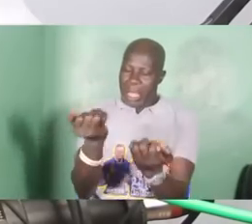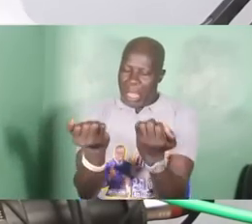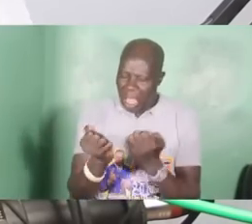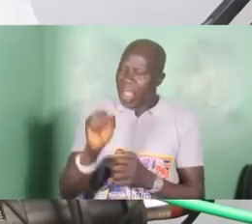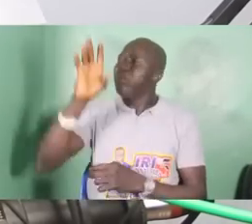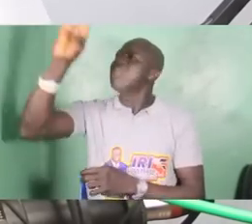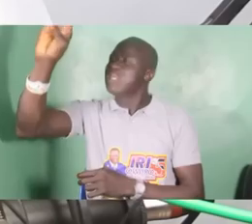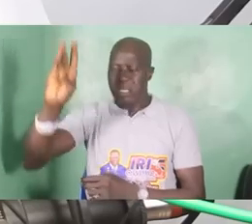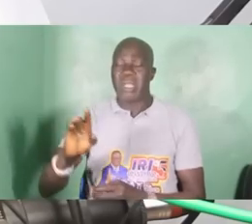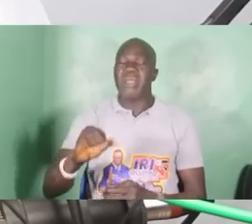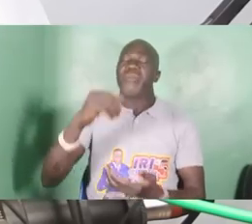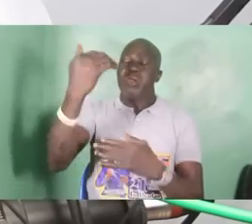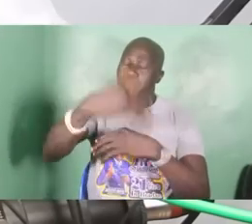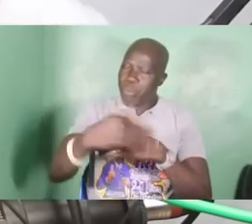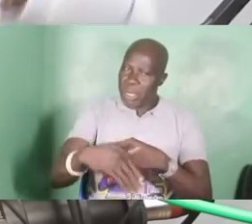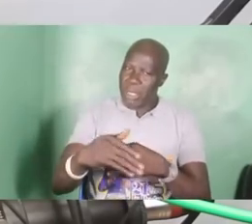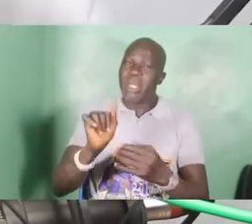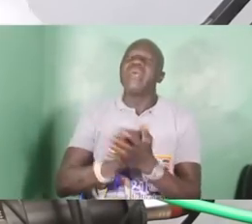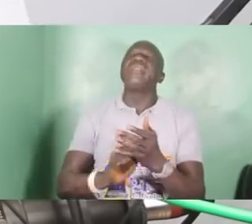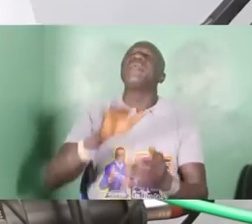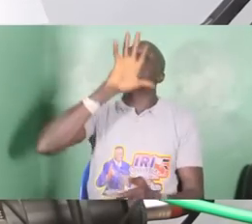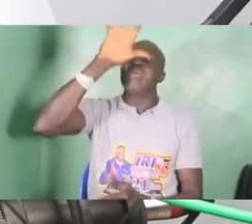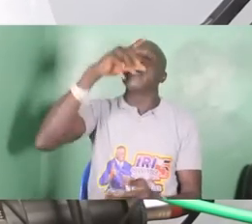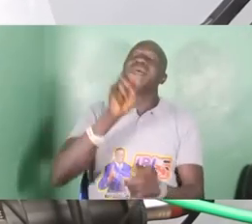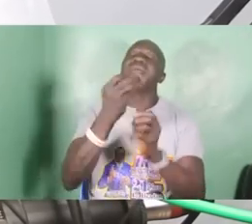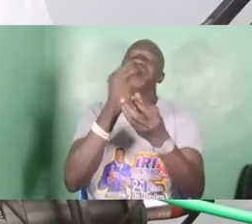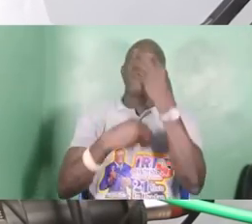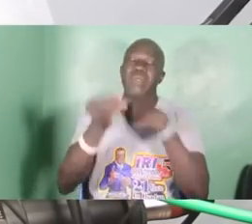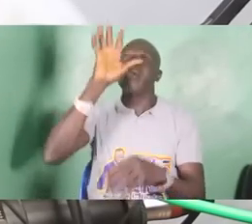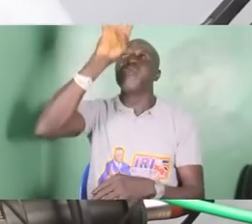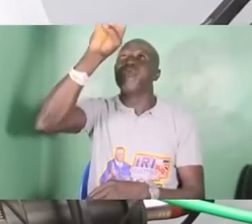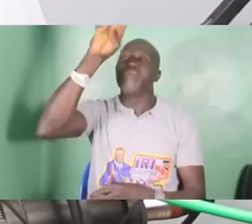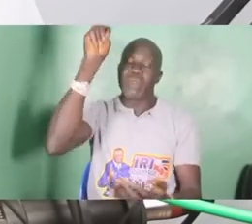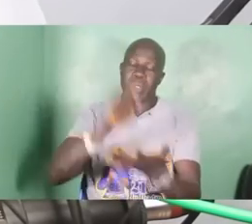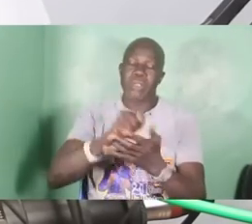I that take 7 loaves of bread. 4,000. I fed